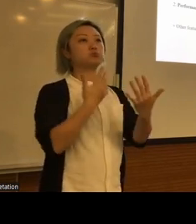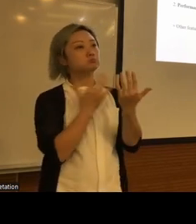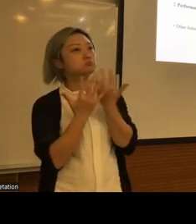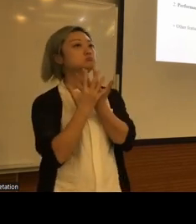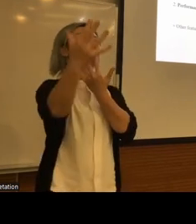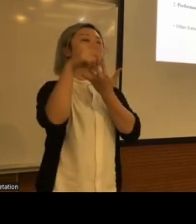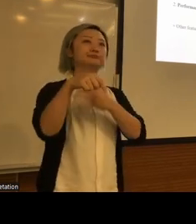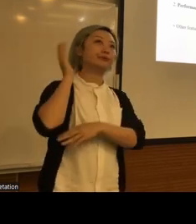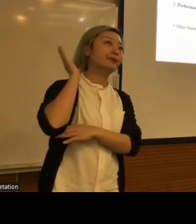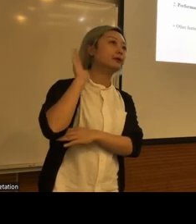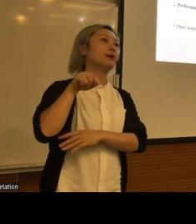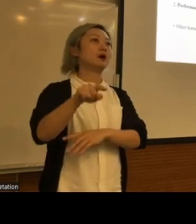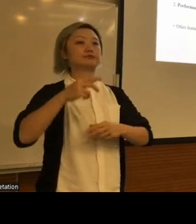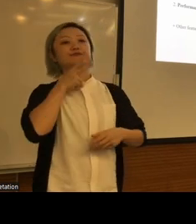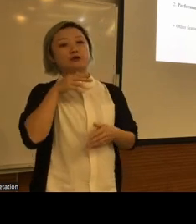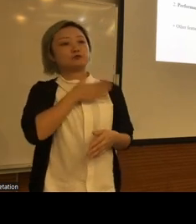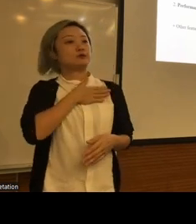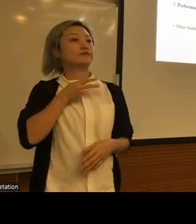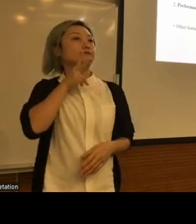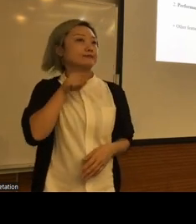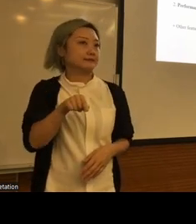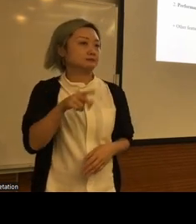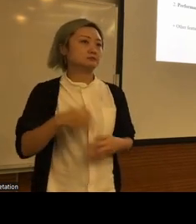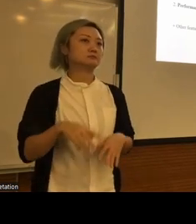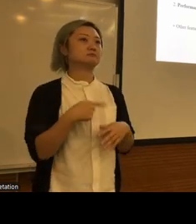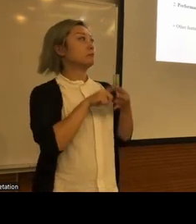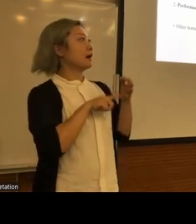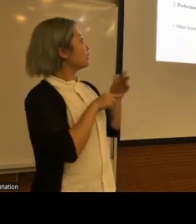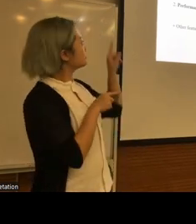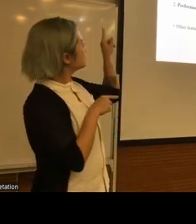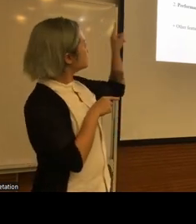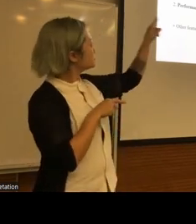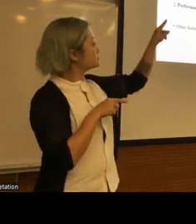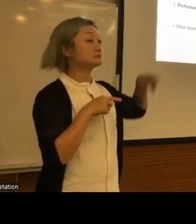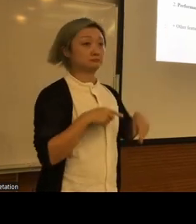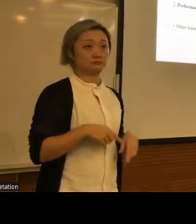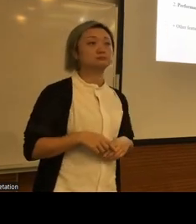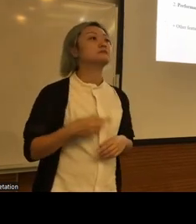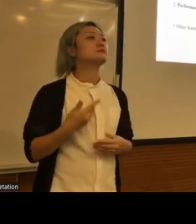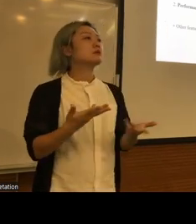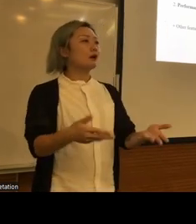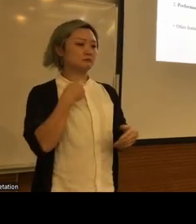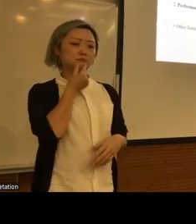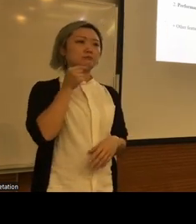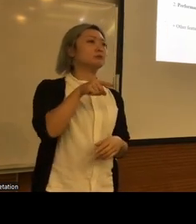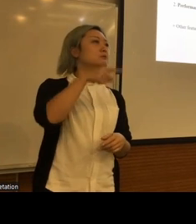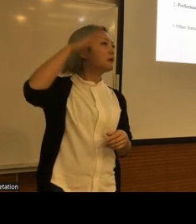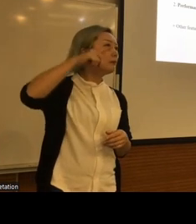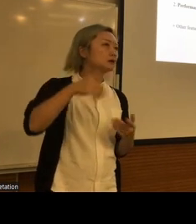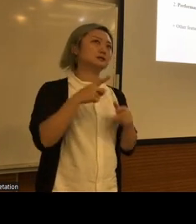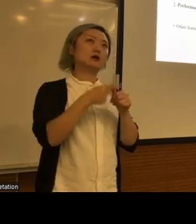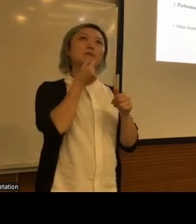interpreting. What am I referring to? I am referring to something that is a bit